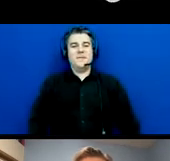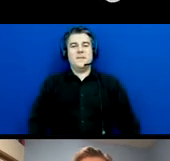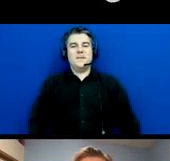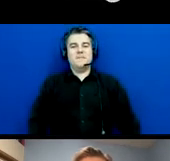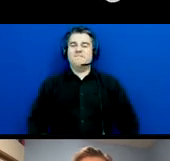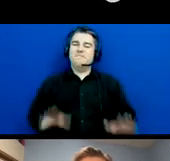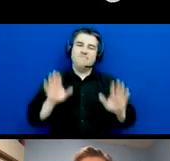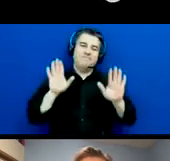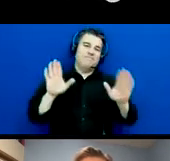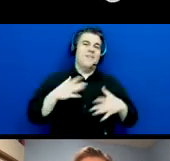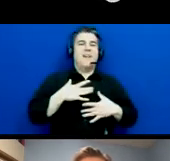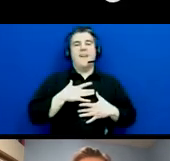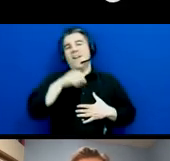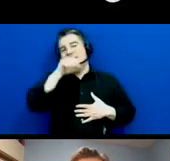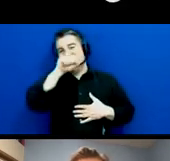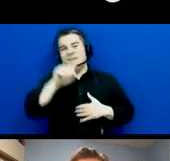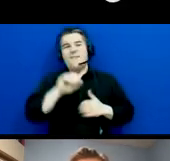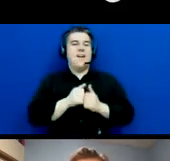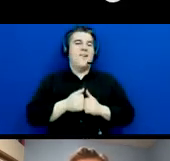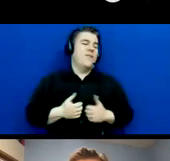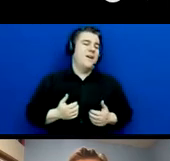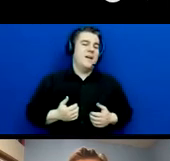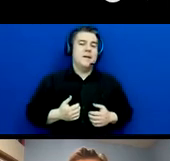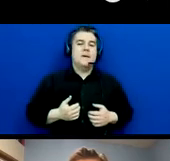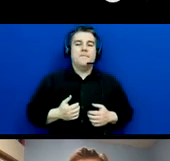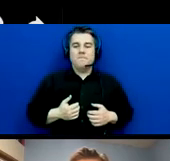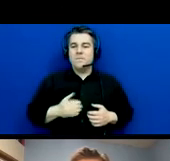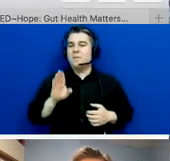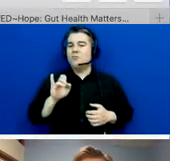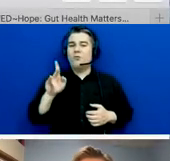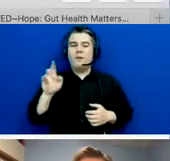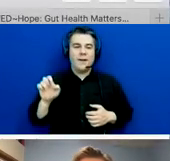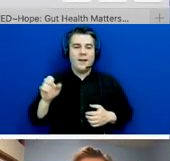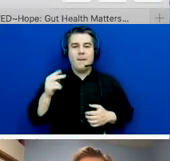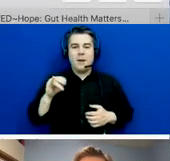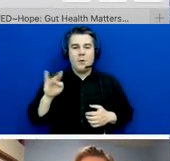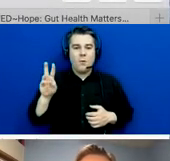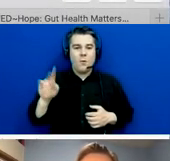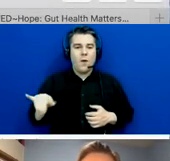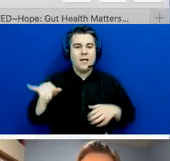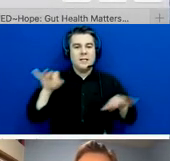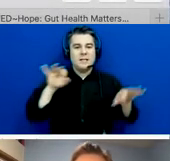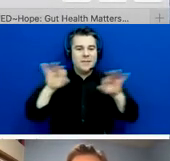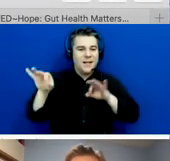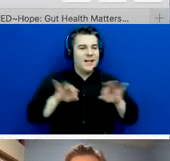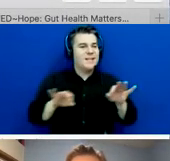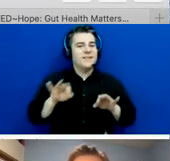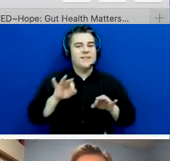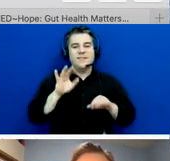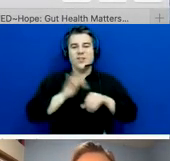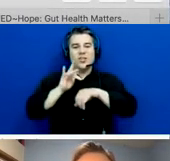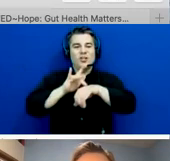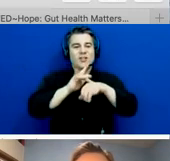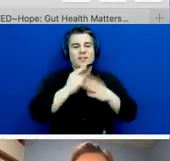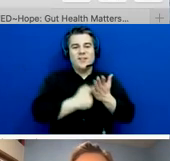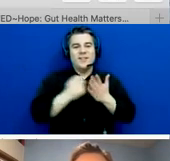Awesome. I love the way Brooke Hemingway explains that, and she touches on all the things. So I wanted